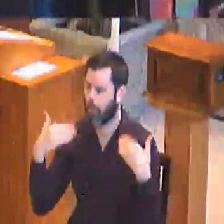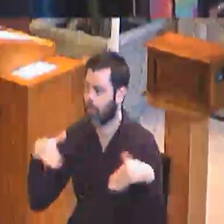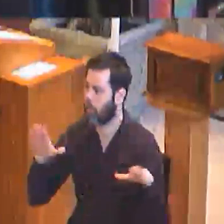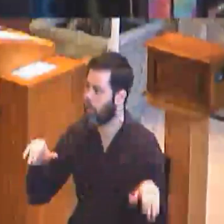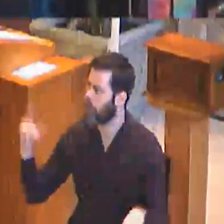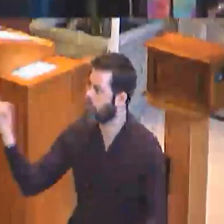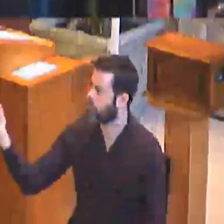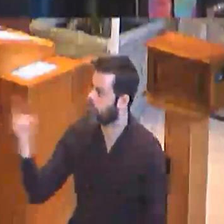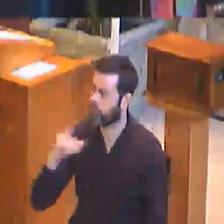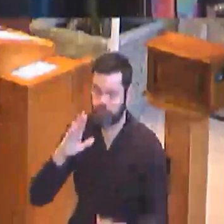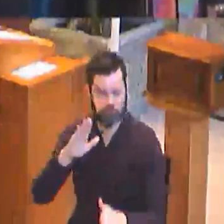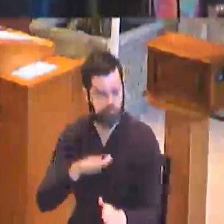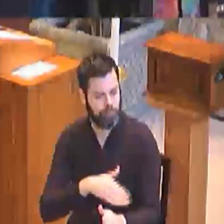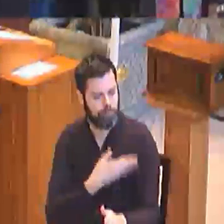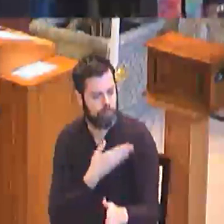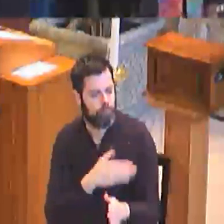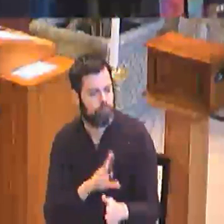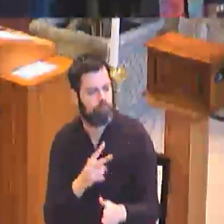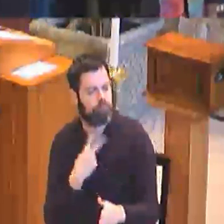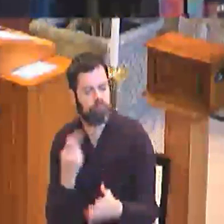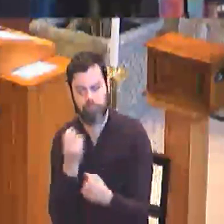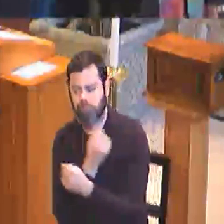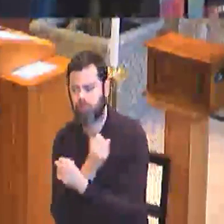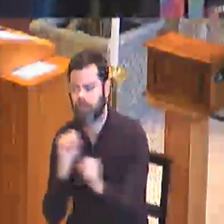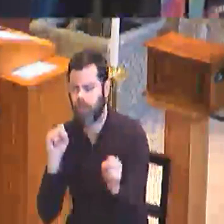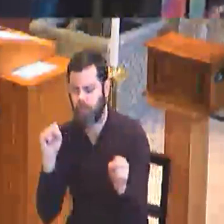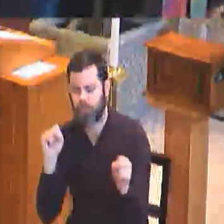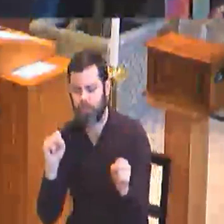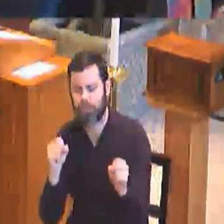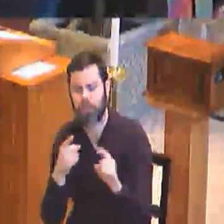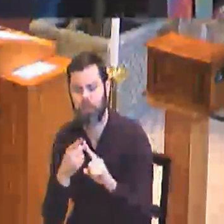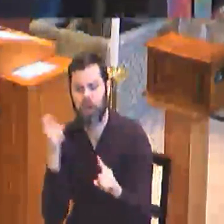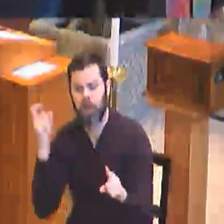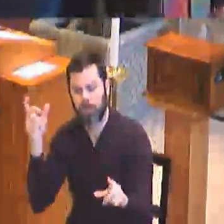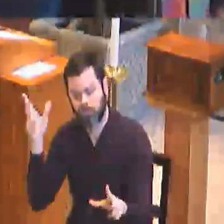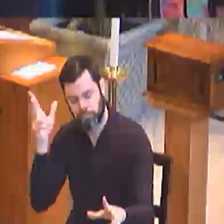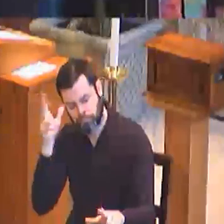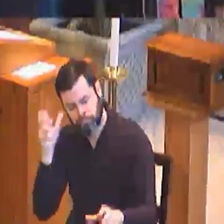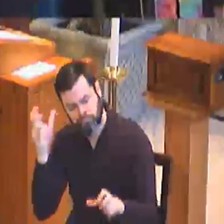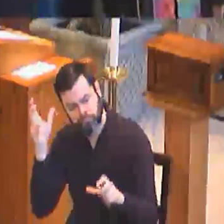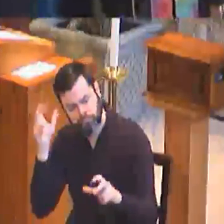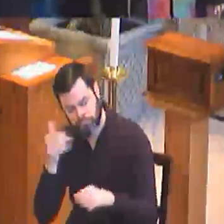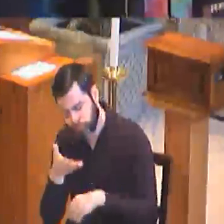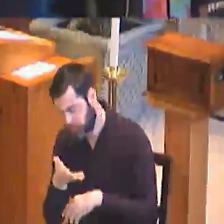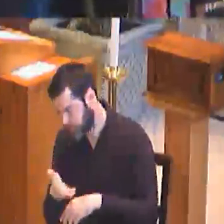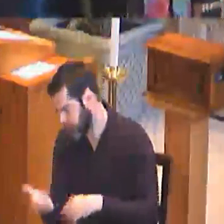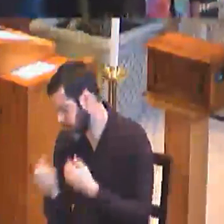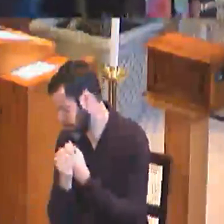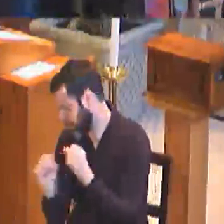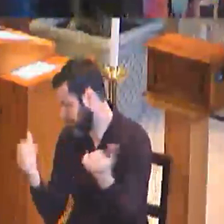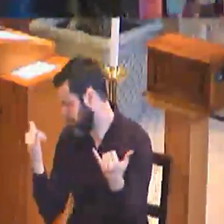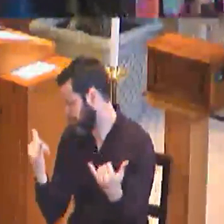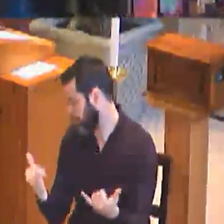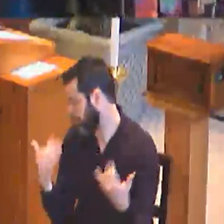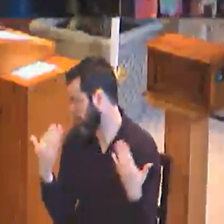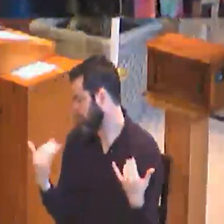sing in glory. We're redeemed. You're redeemed from the hand of the enemy. Yeah, here we